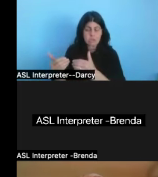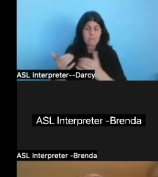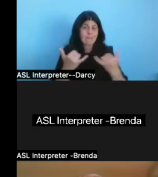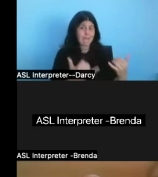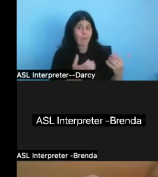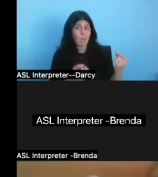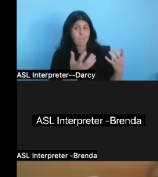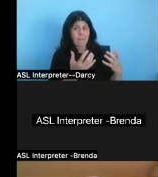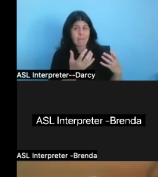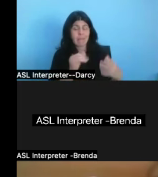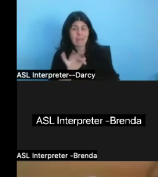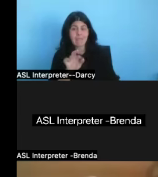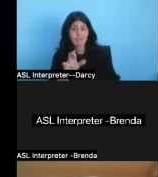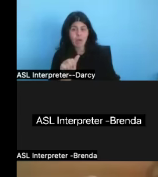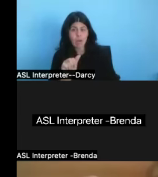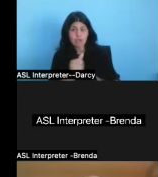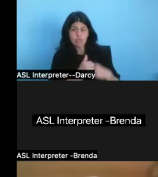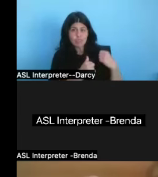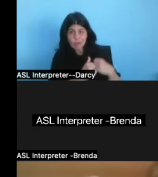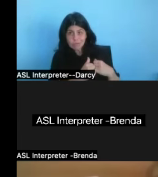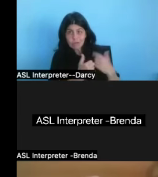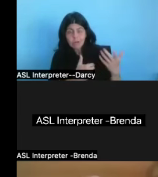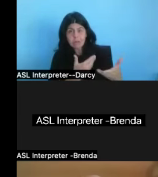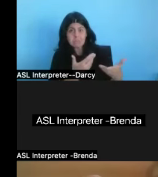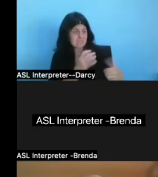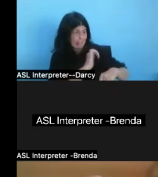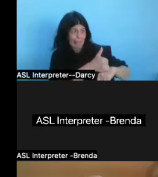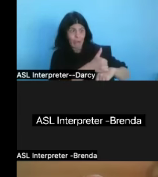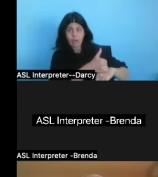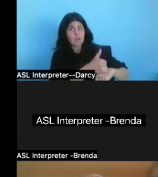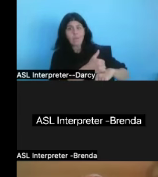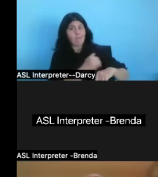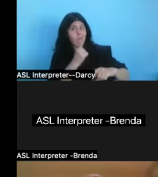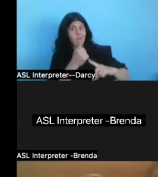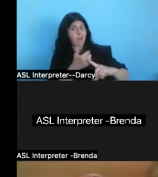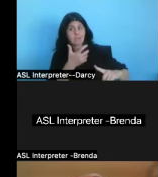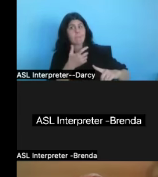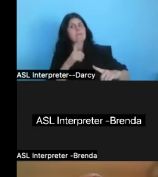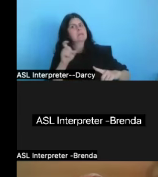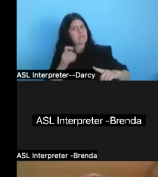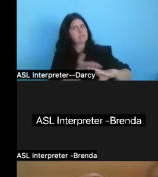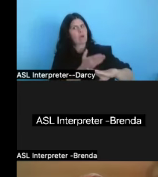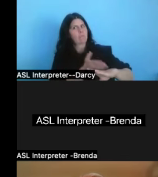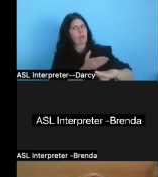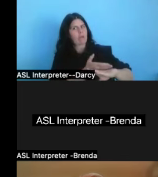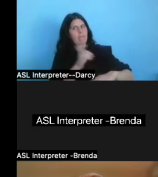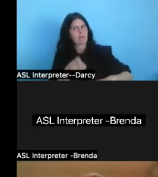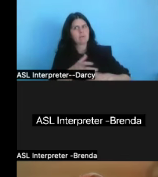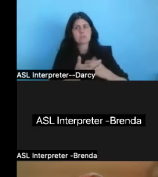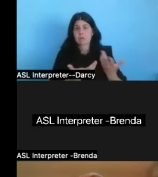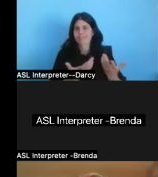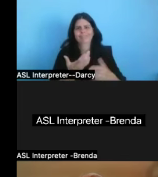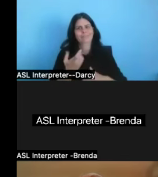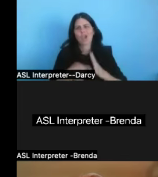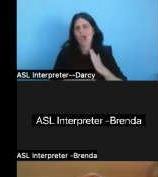infrastructure systems are existing and they're not expanding, but they do need to be upgraded, and that costs